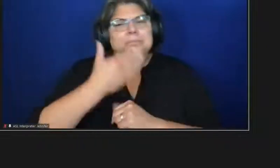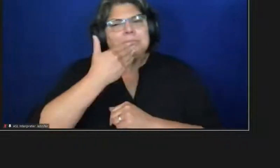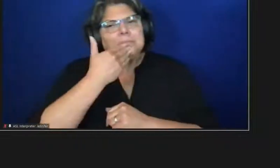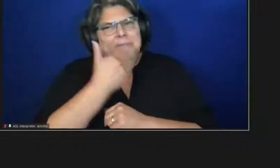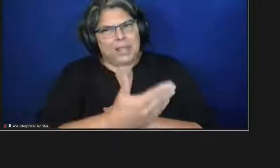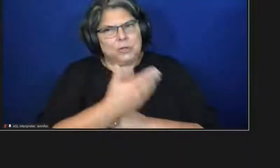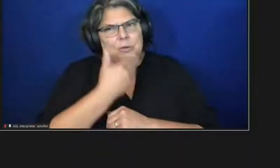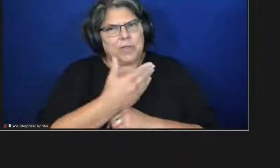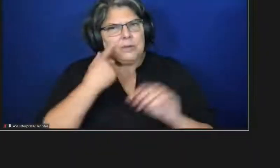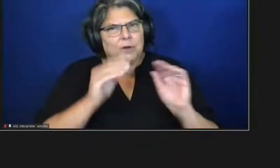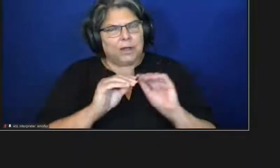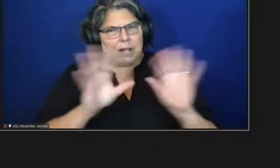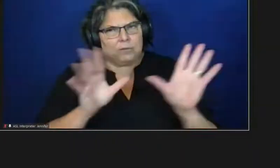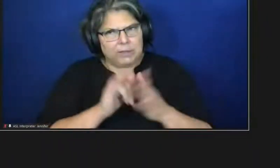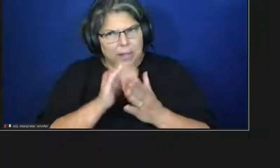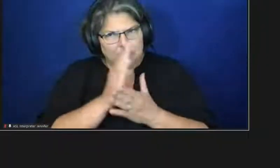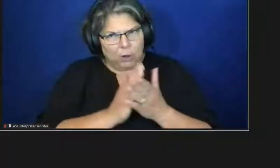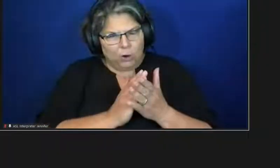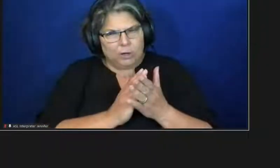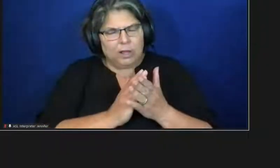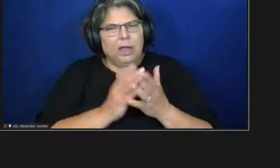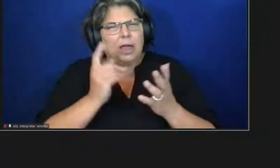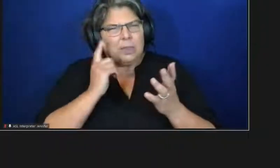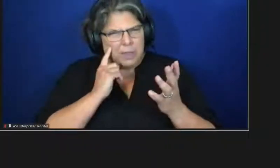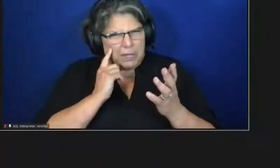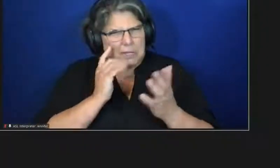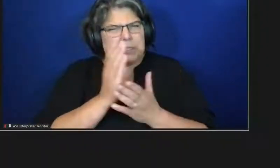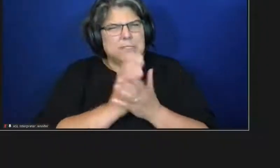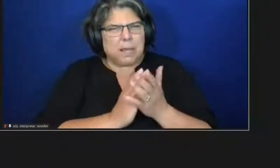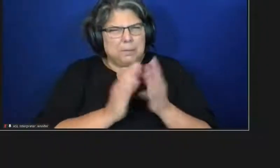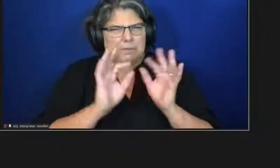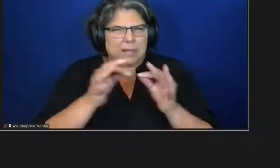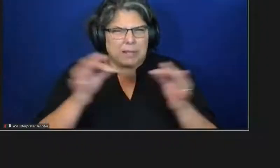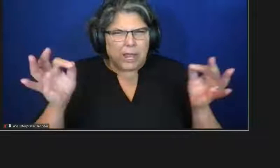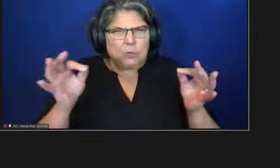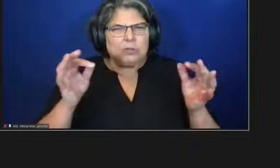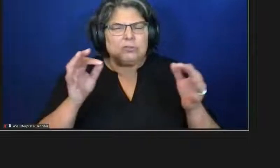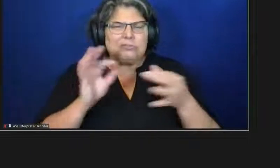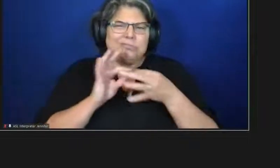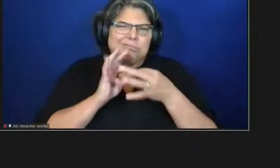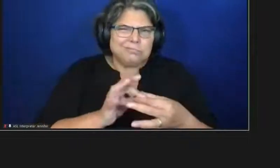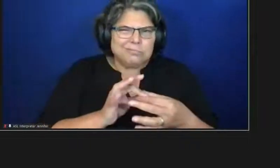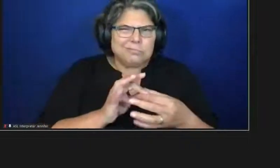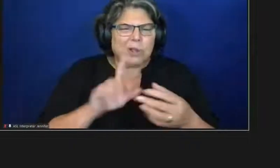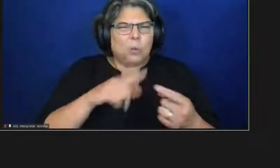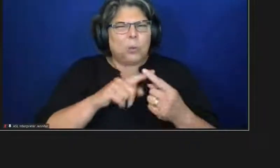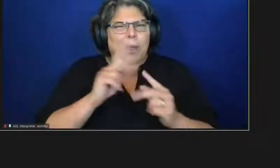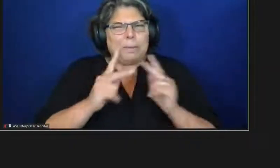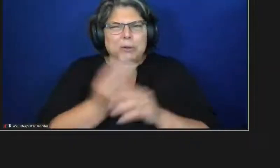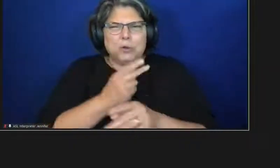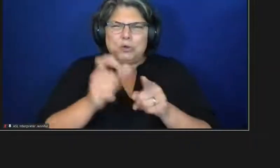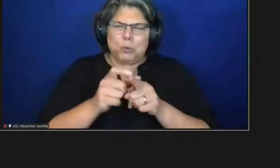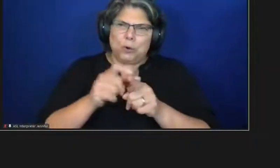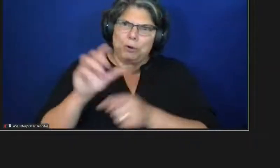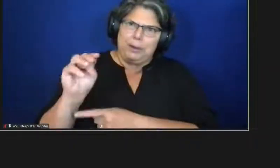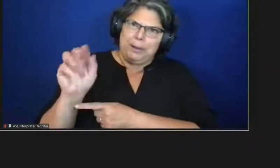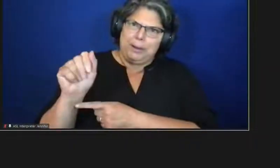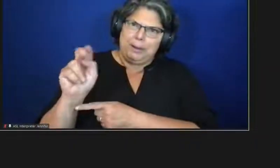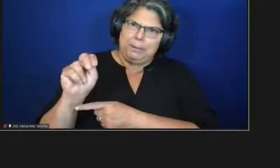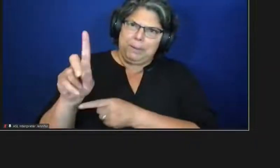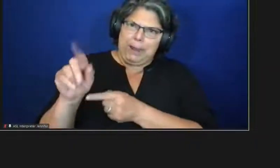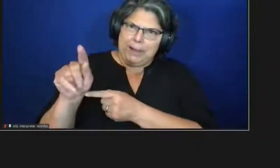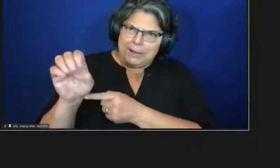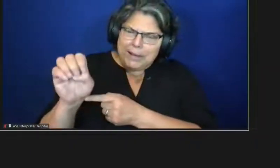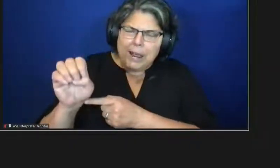Thanks for clarifying that part. I think there's some of the language around, sort of when people use the word mandate and other things